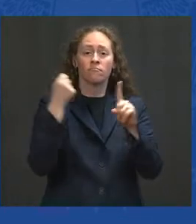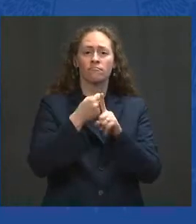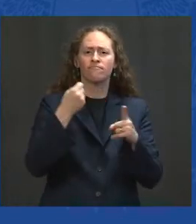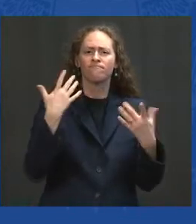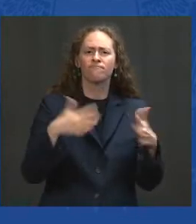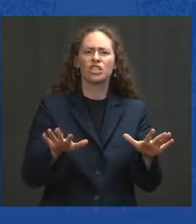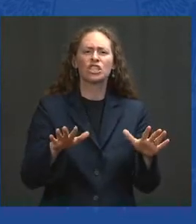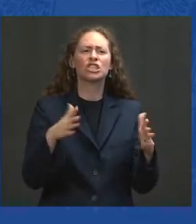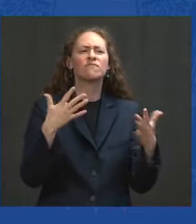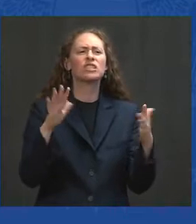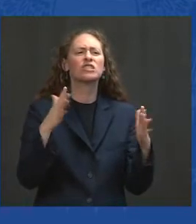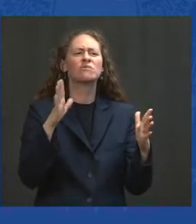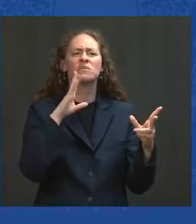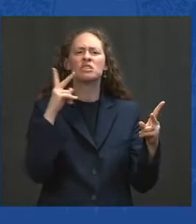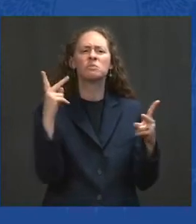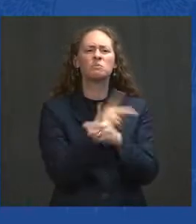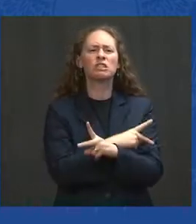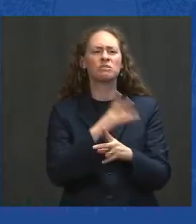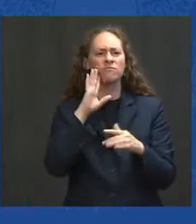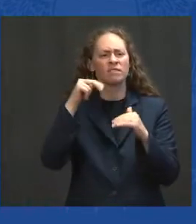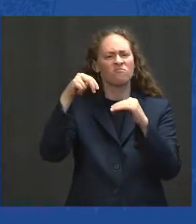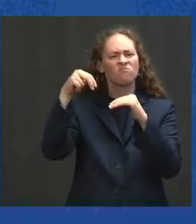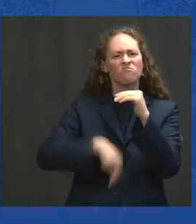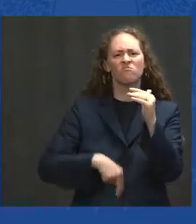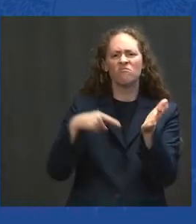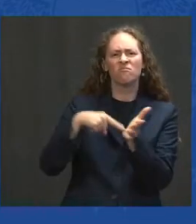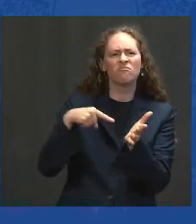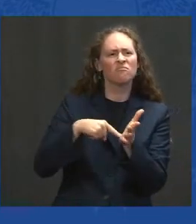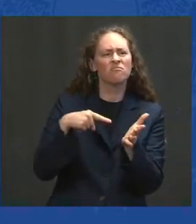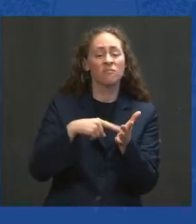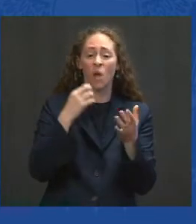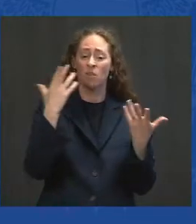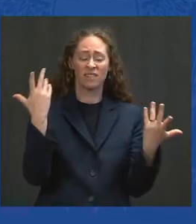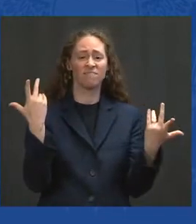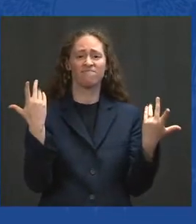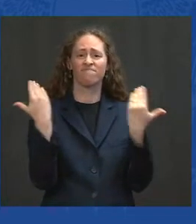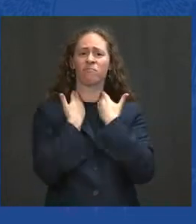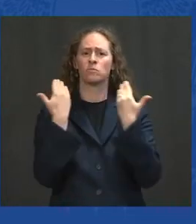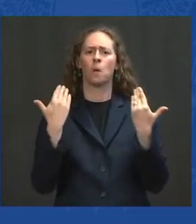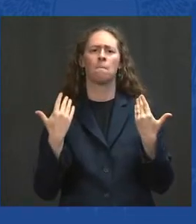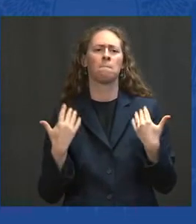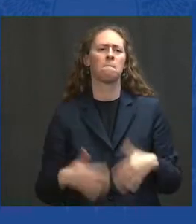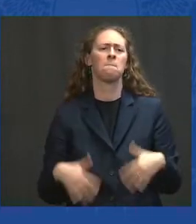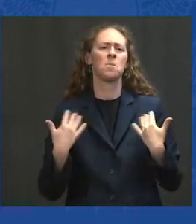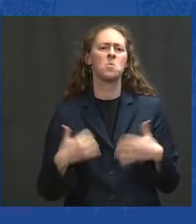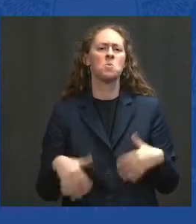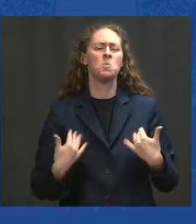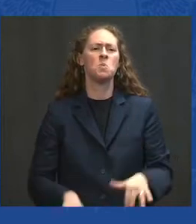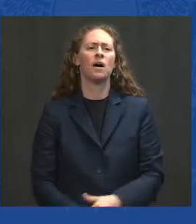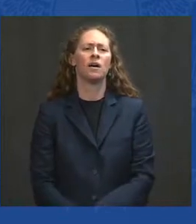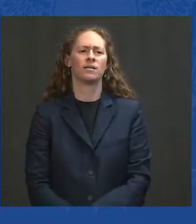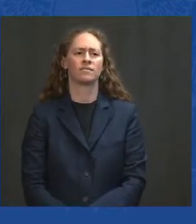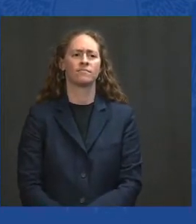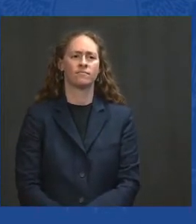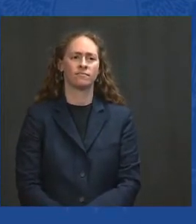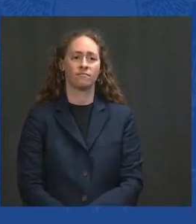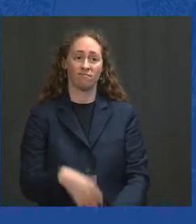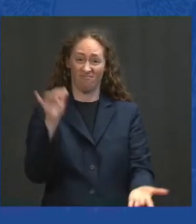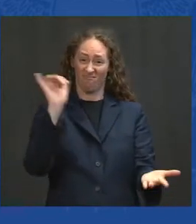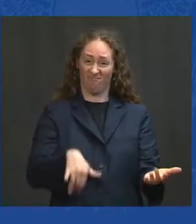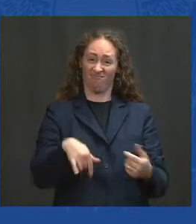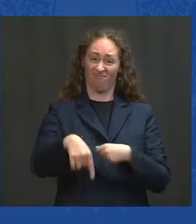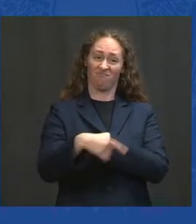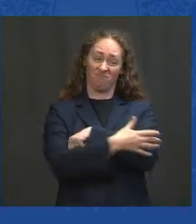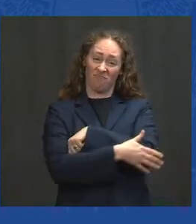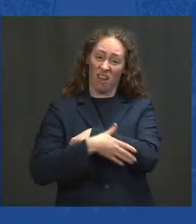debt or losing it all. In the wealthiest nation in the world, it should not be this way.